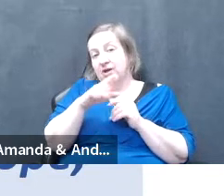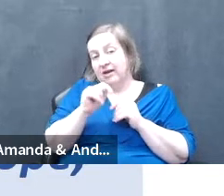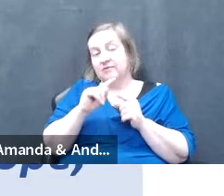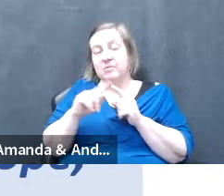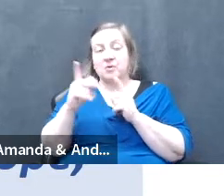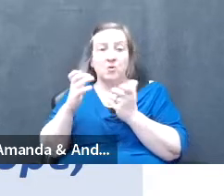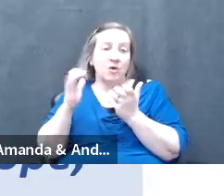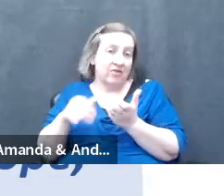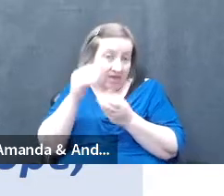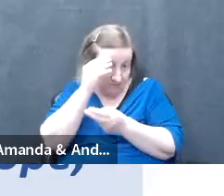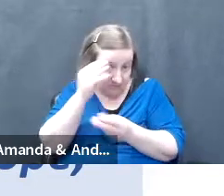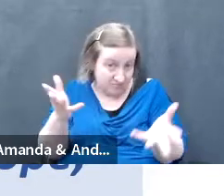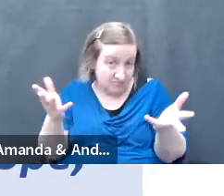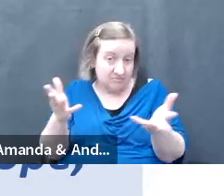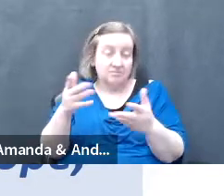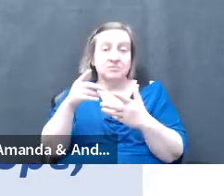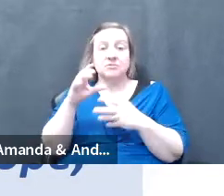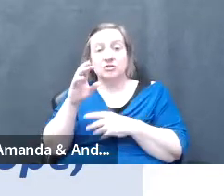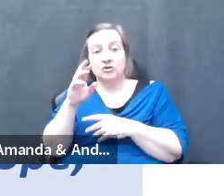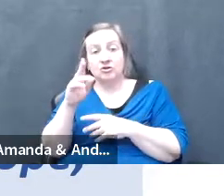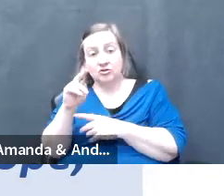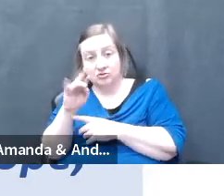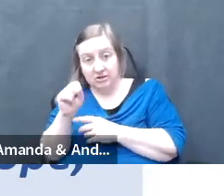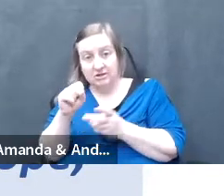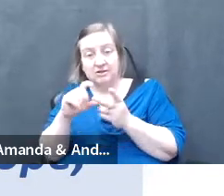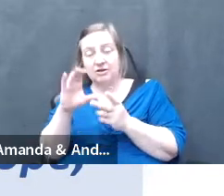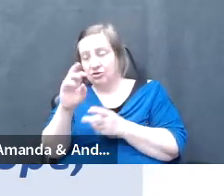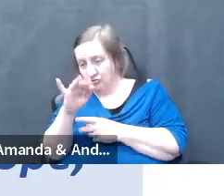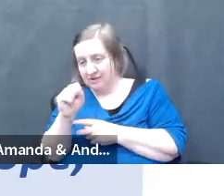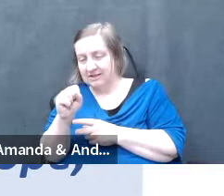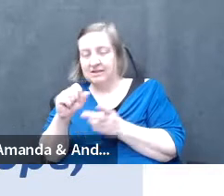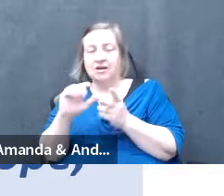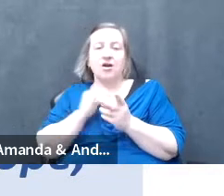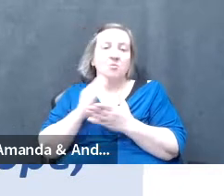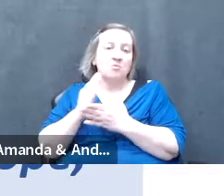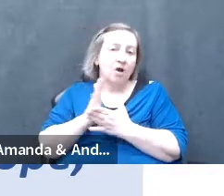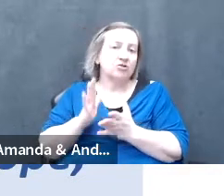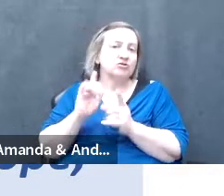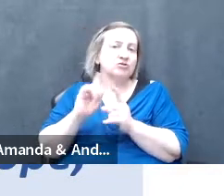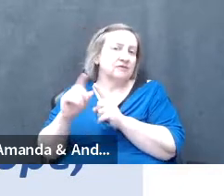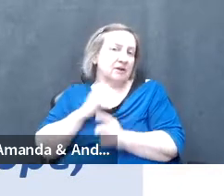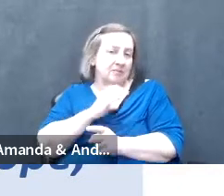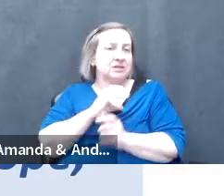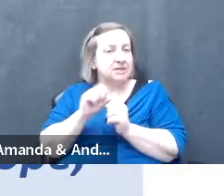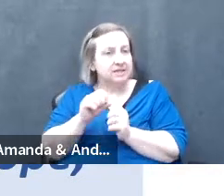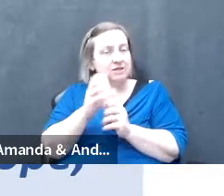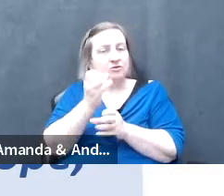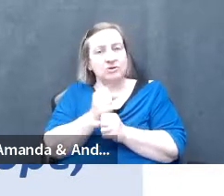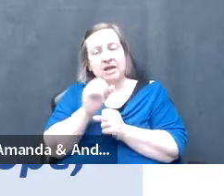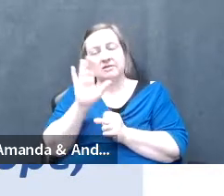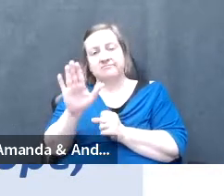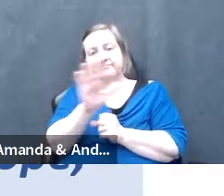out to all of you, to the CRIS, to our partners, the different committees, to continue to get feedback. So that